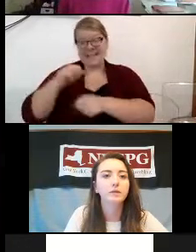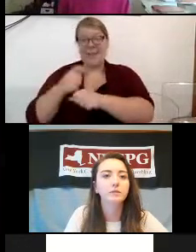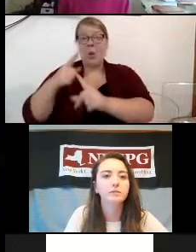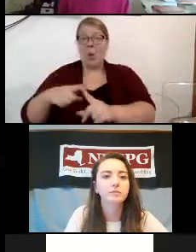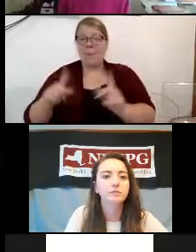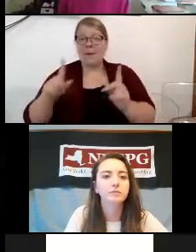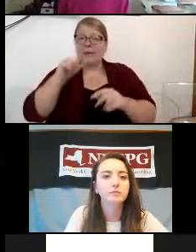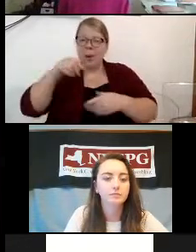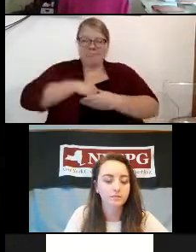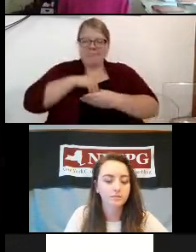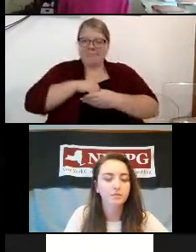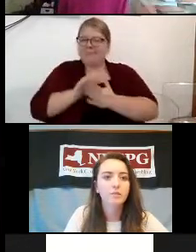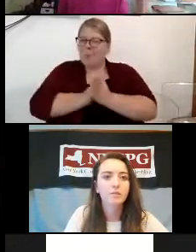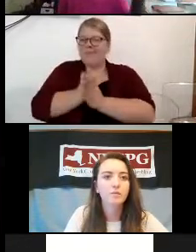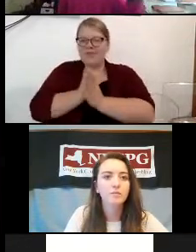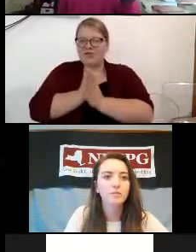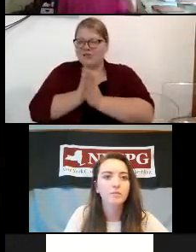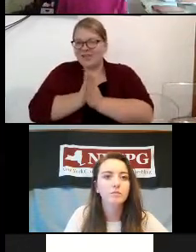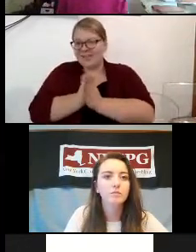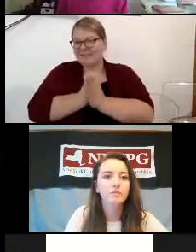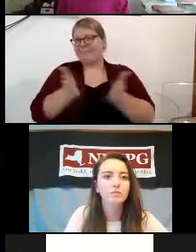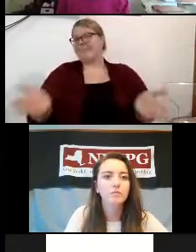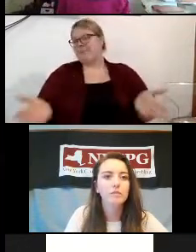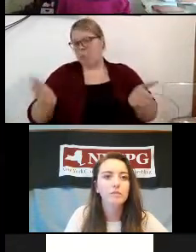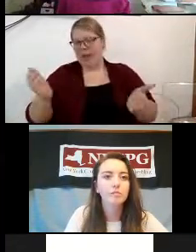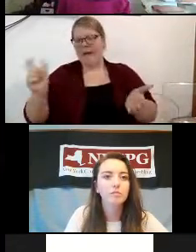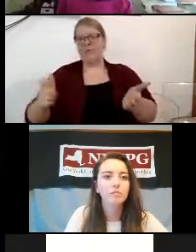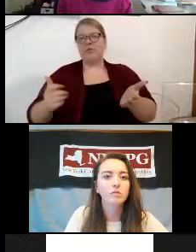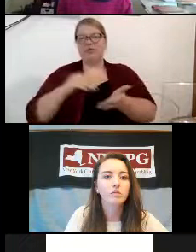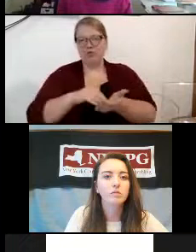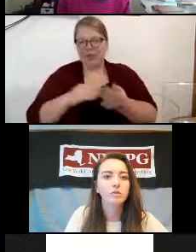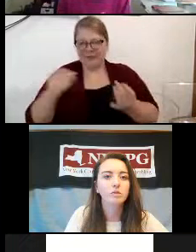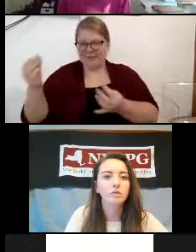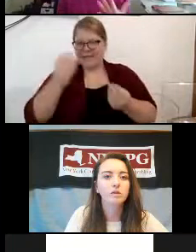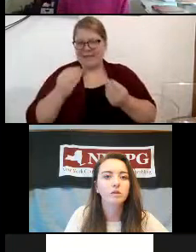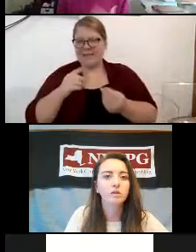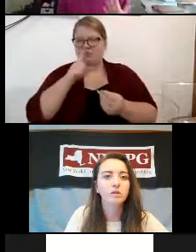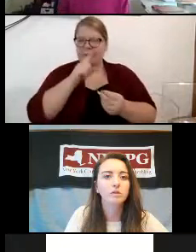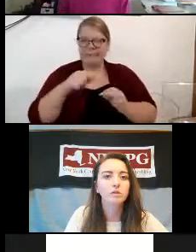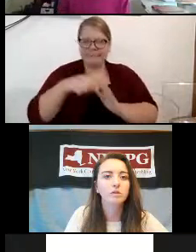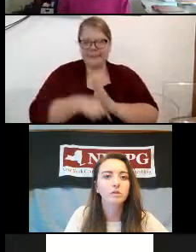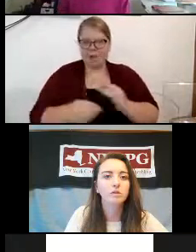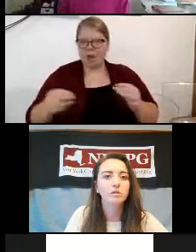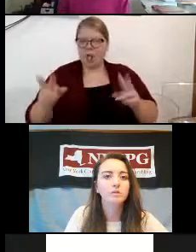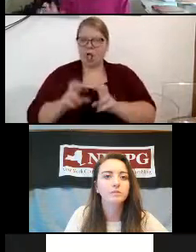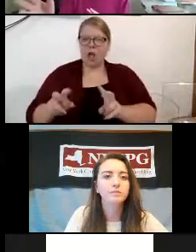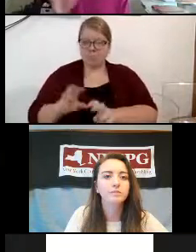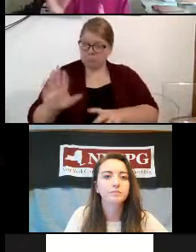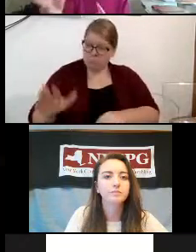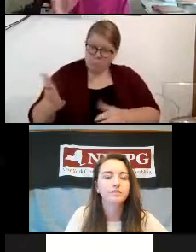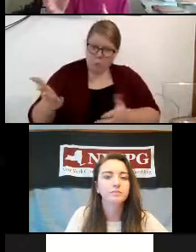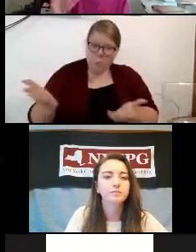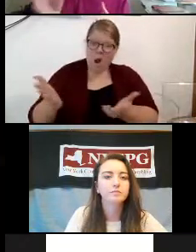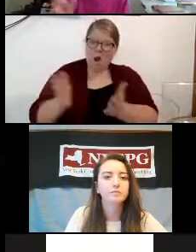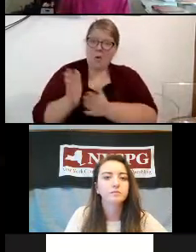revisit those things and, take a deeper look at, well, what are you really motivated to do? Because